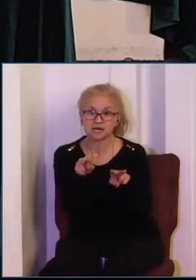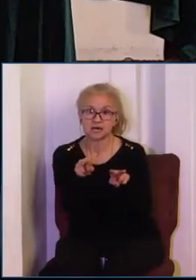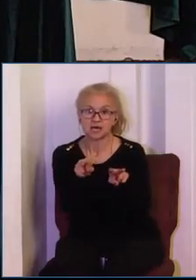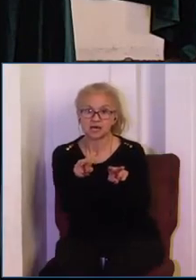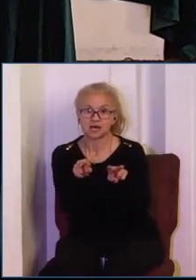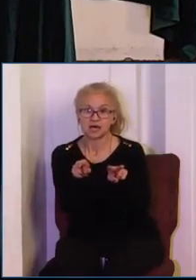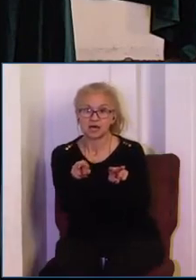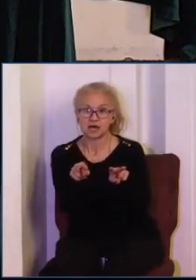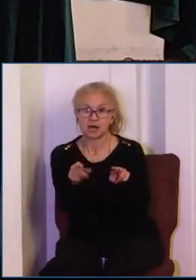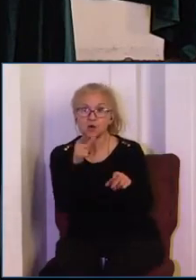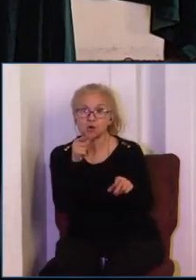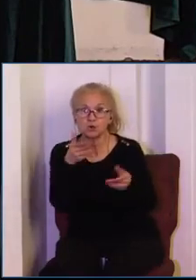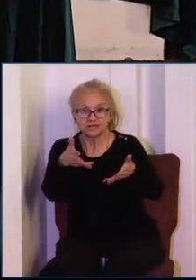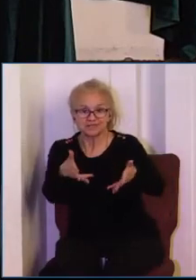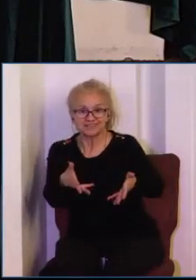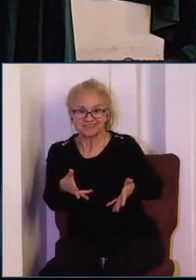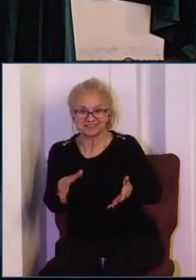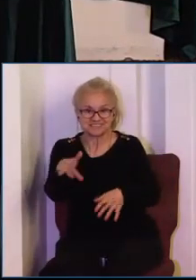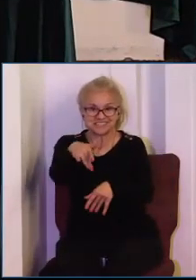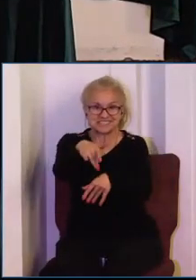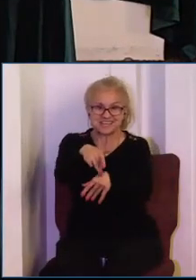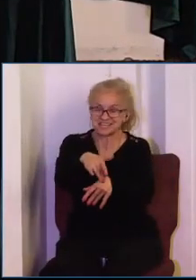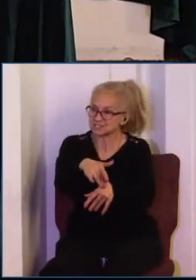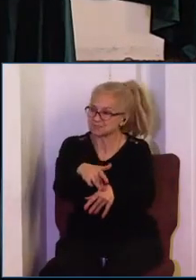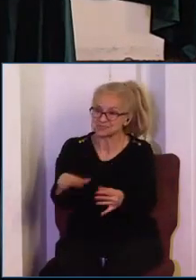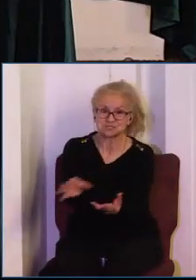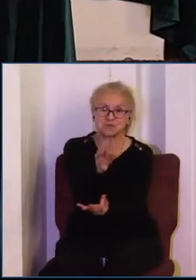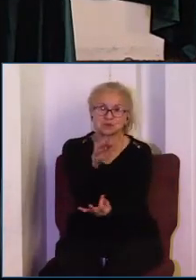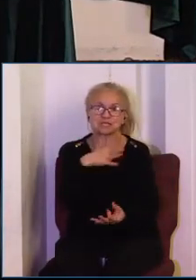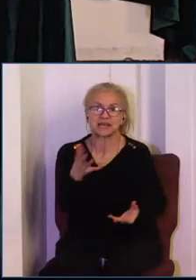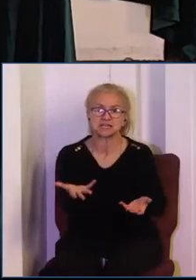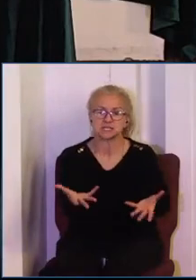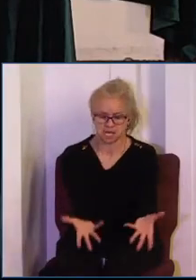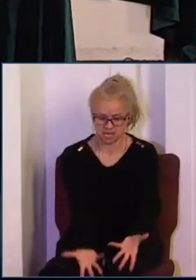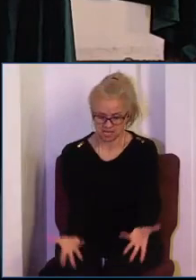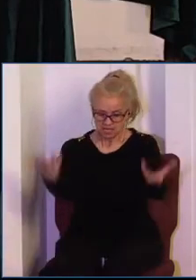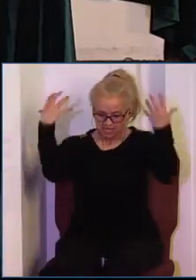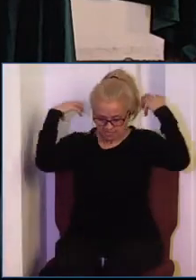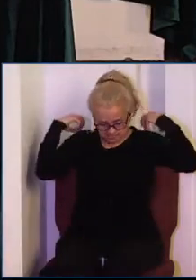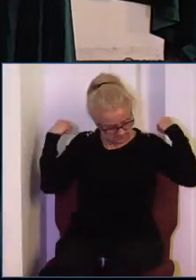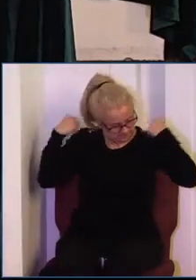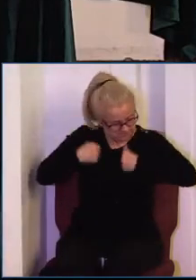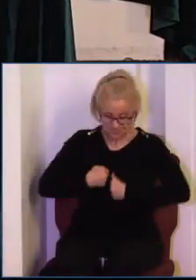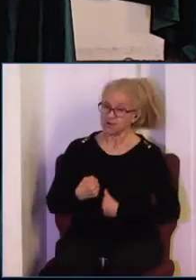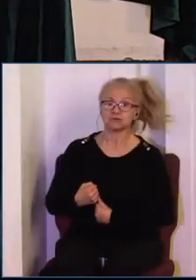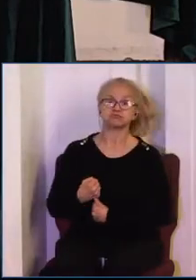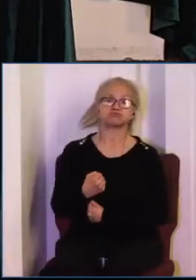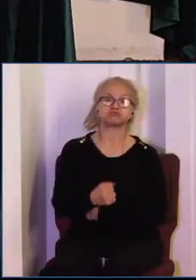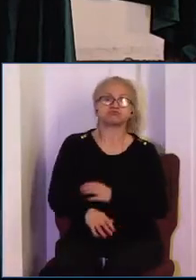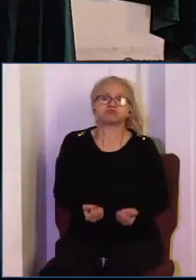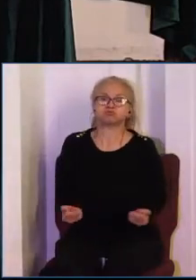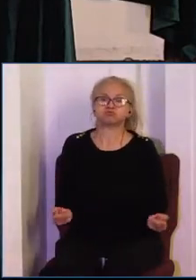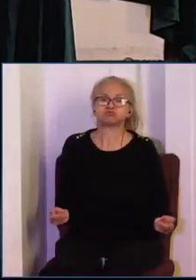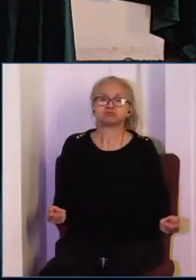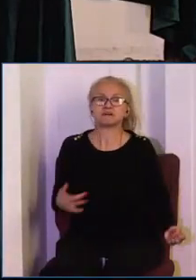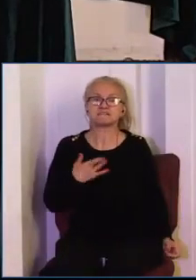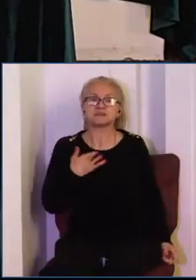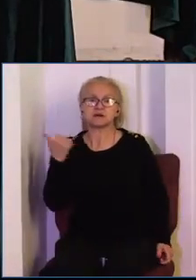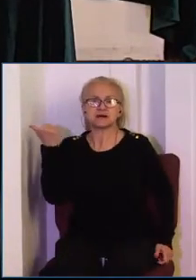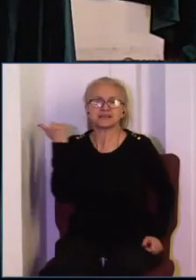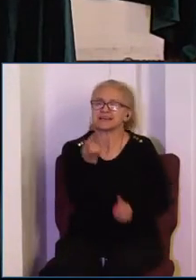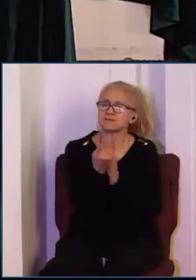spirit, and let us walk and be cloaked into that spirit and feel every moment of every